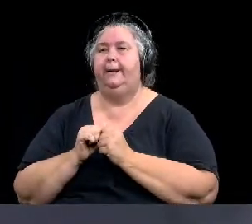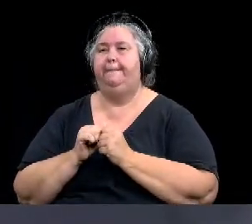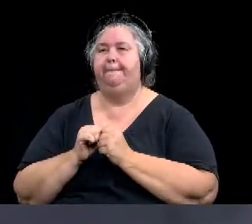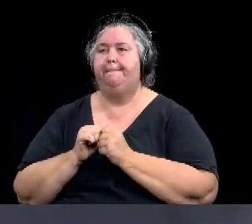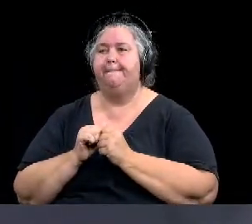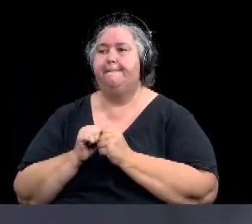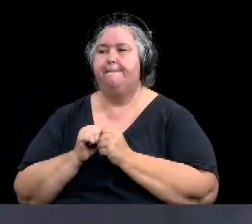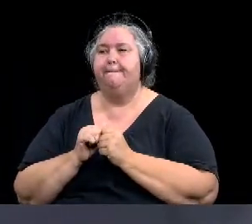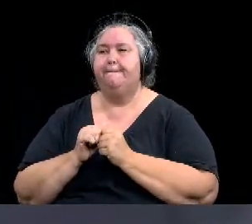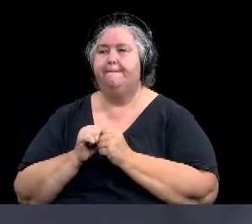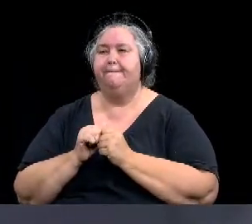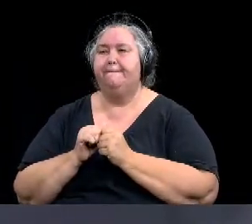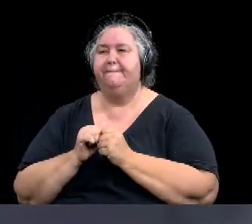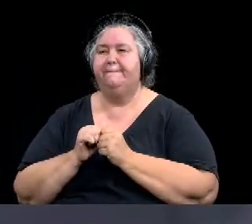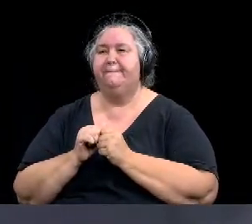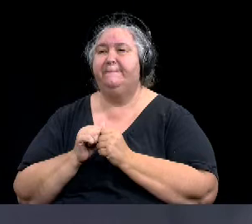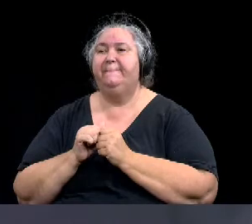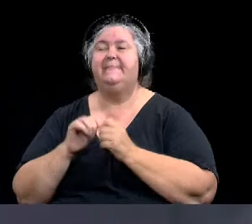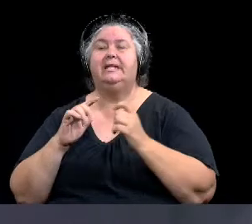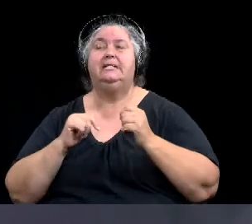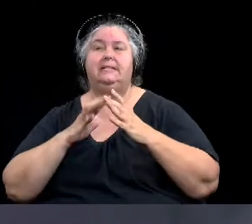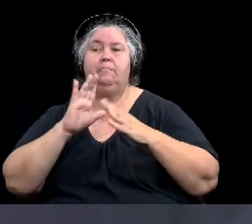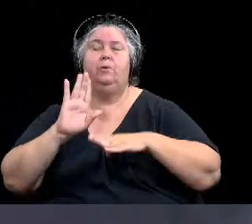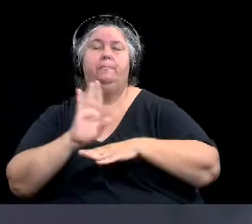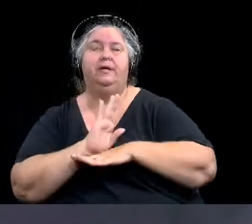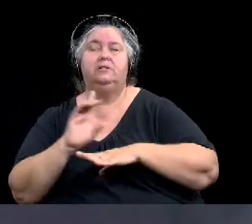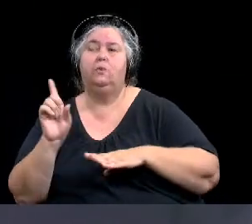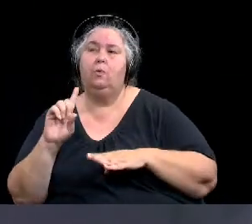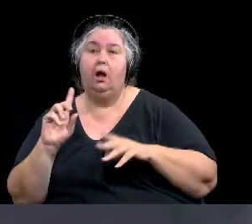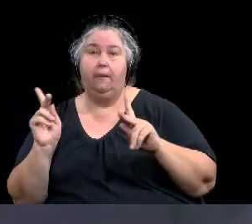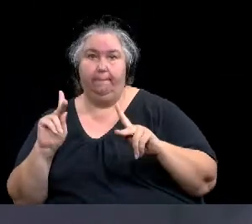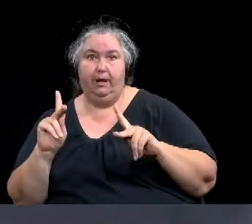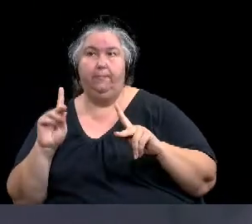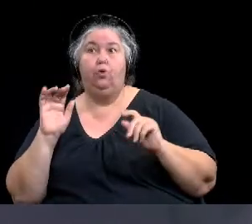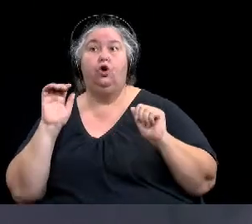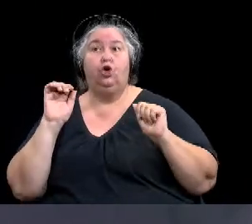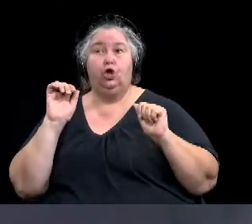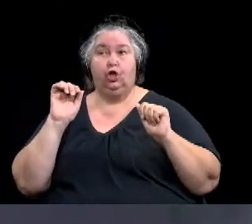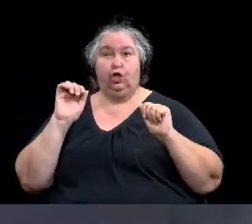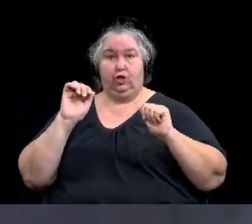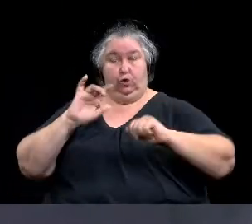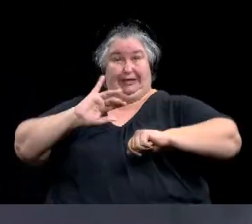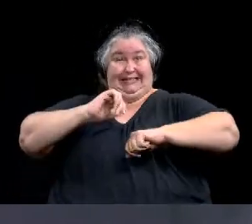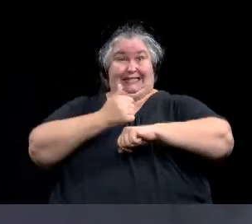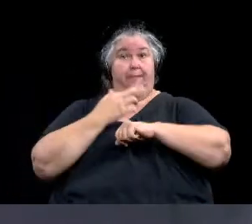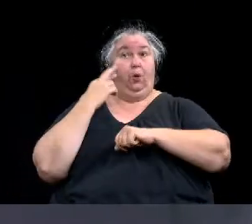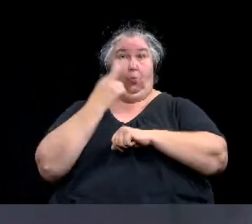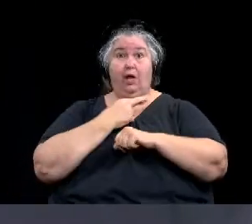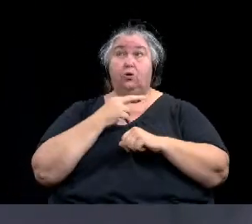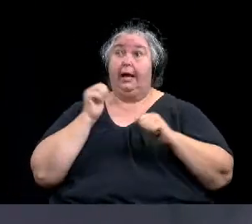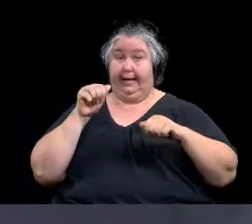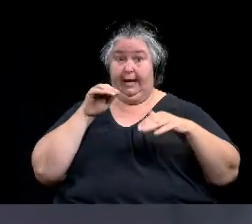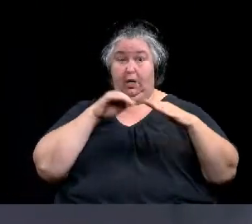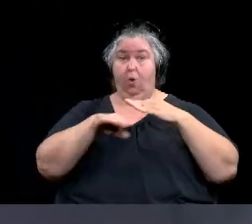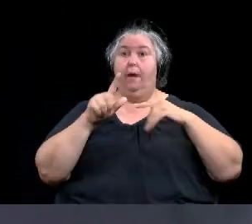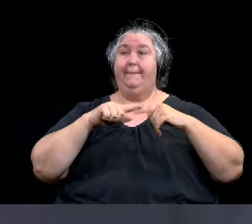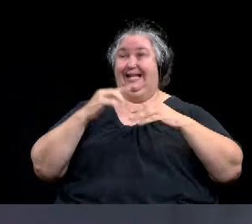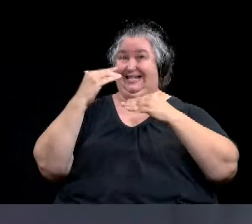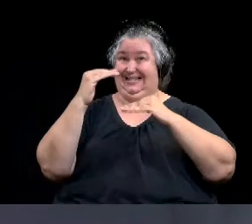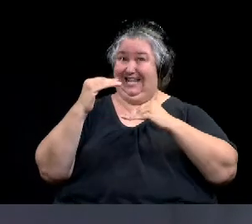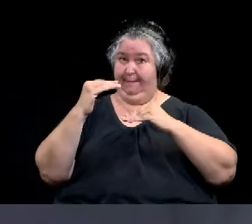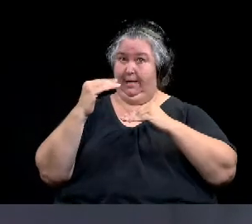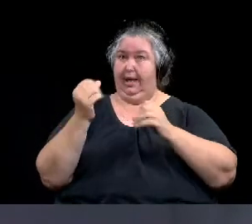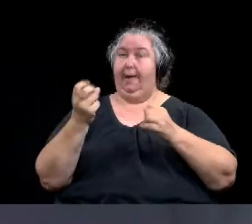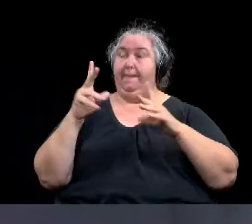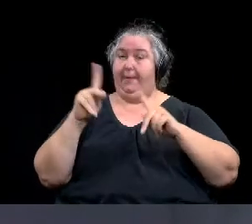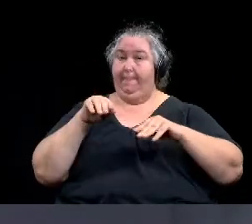people have the opportunity to social distance, and also I don't think